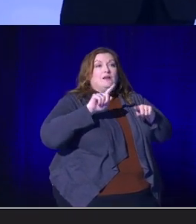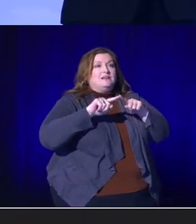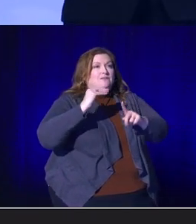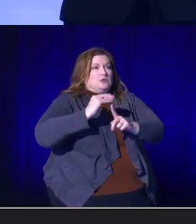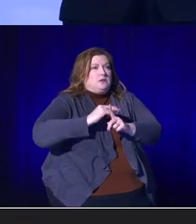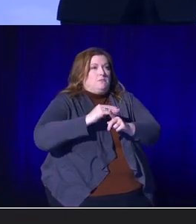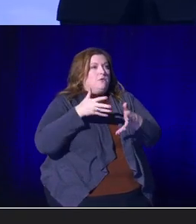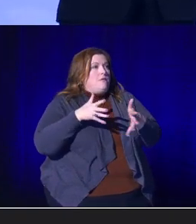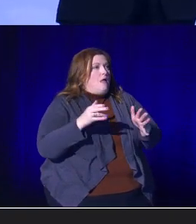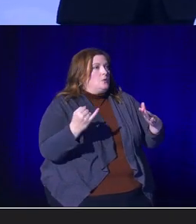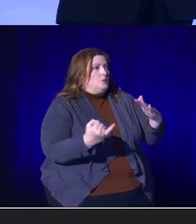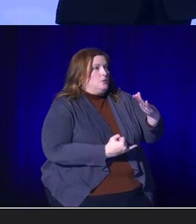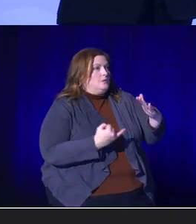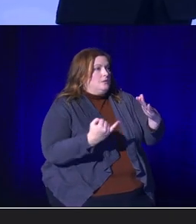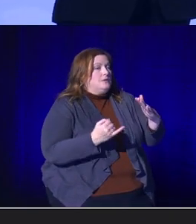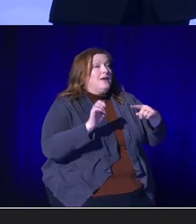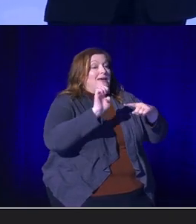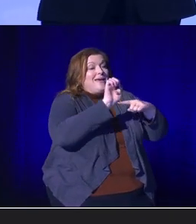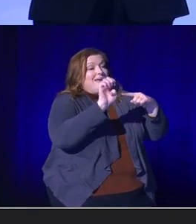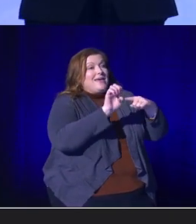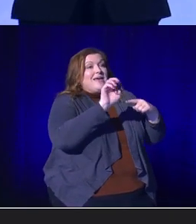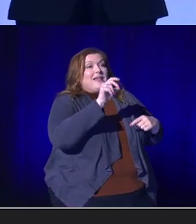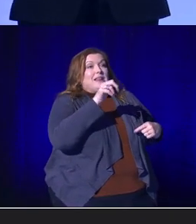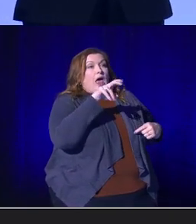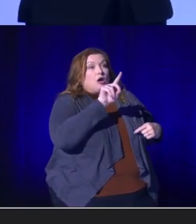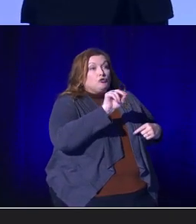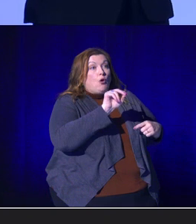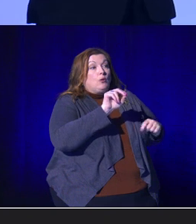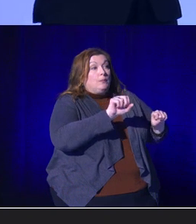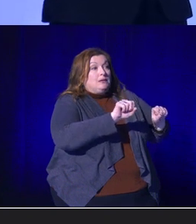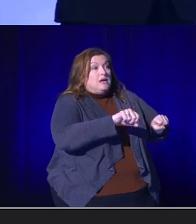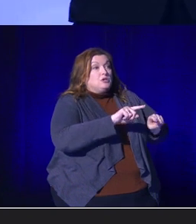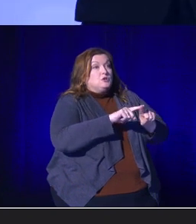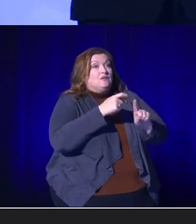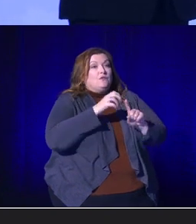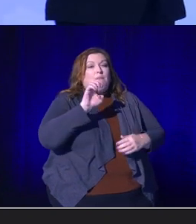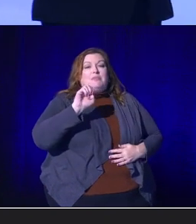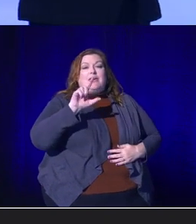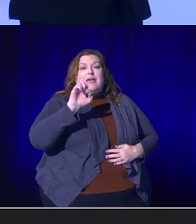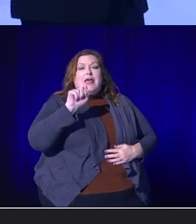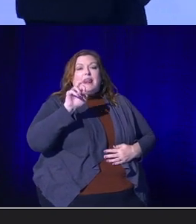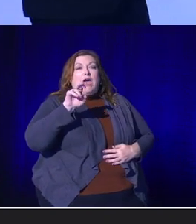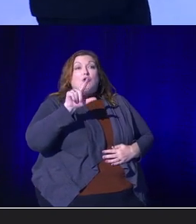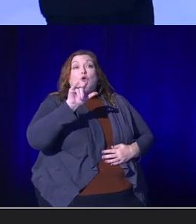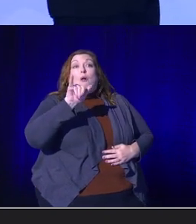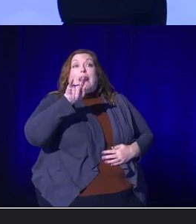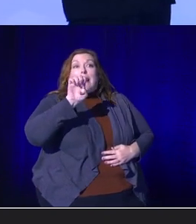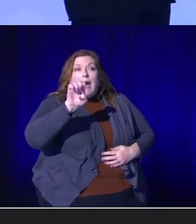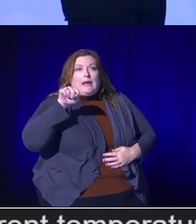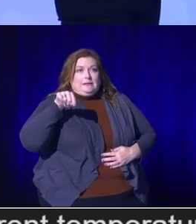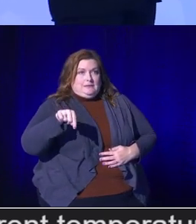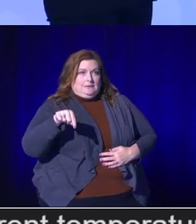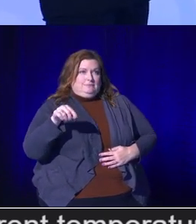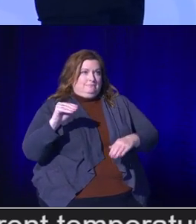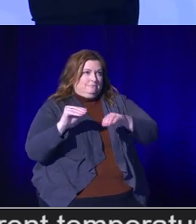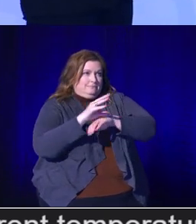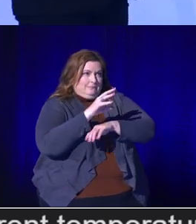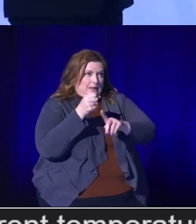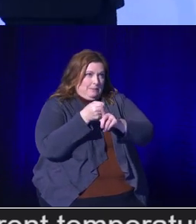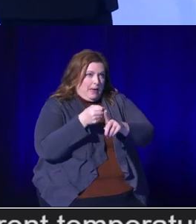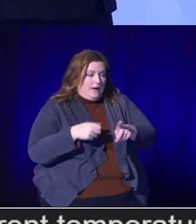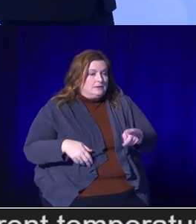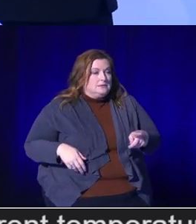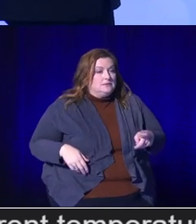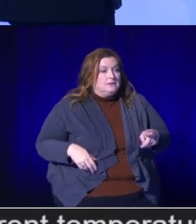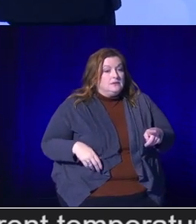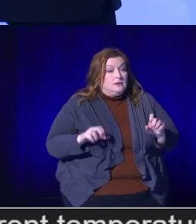to isolate the electrode potentials from the electrolyte phenomenon. And so now we've created this plot on the